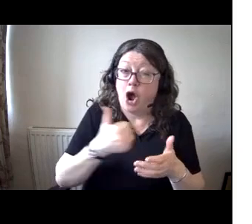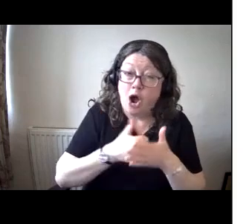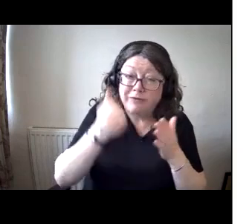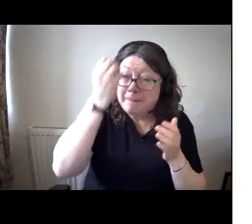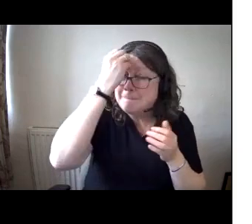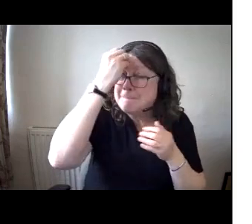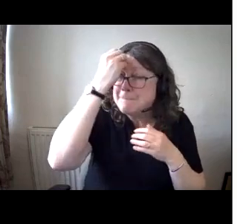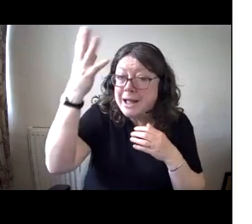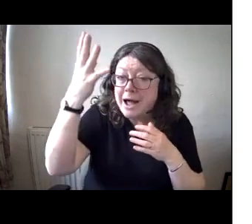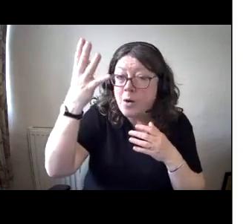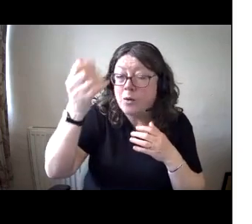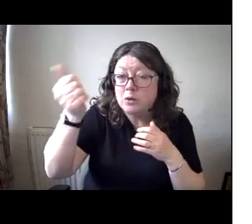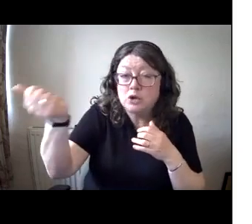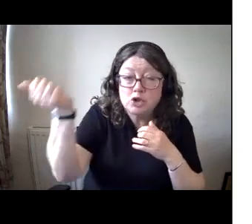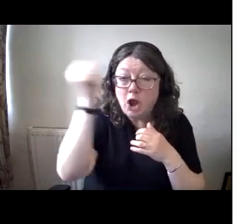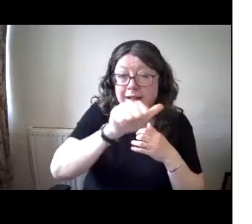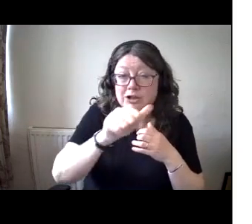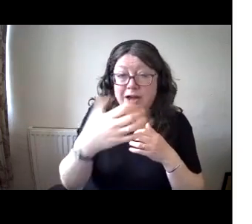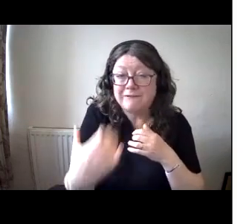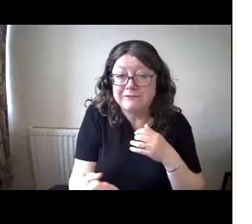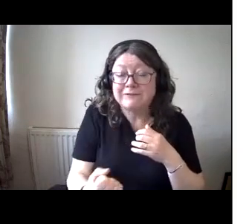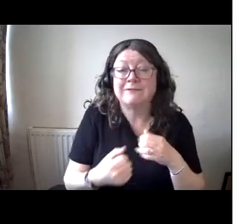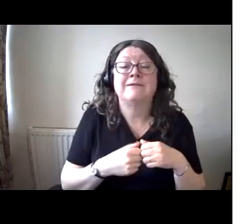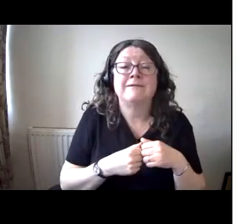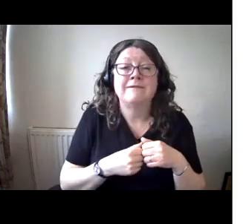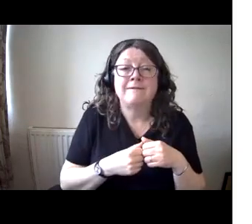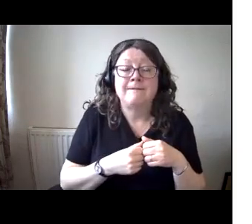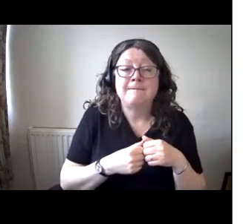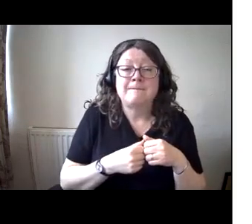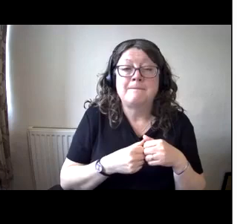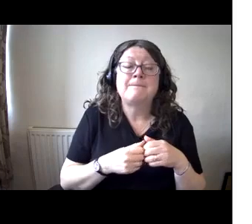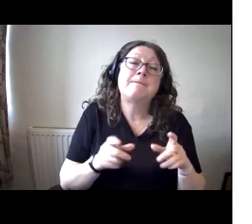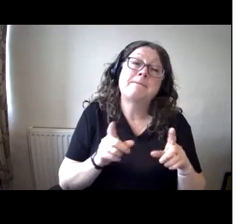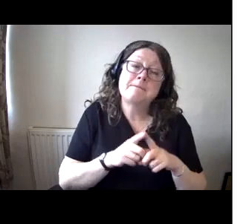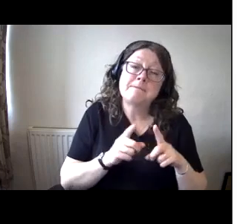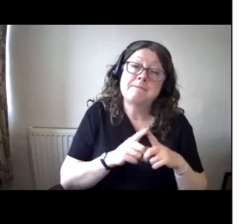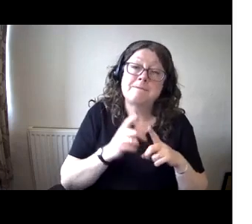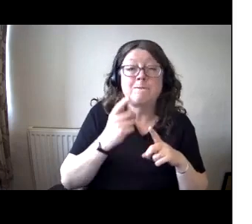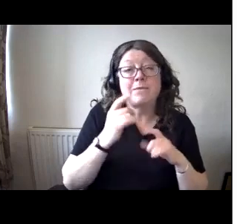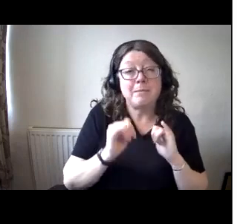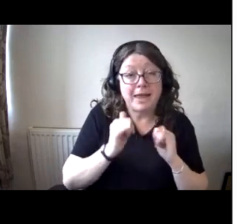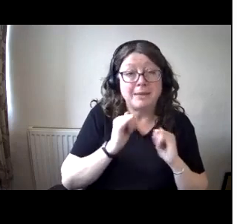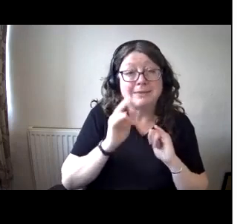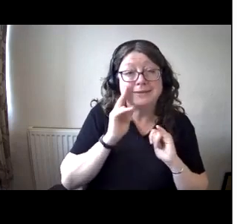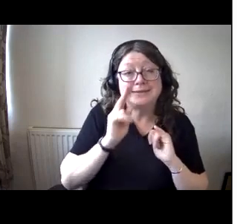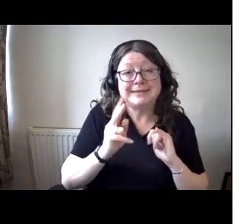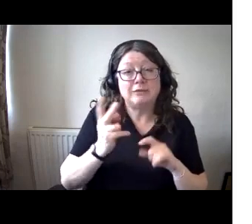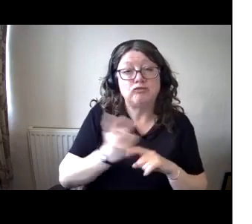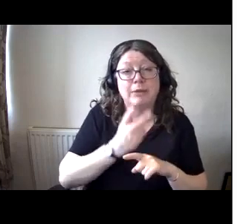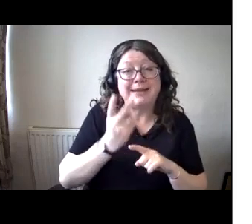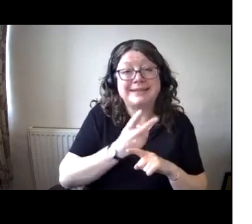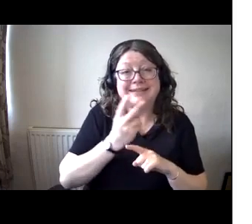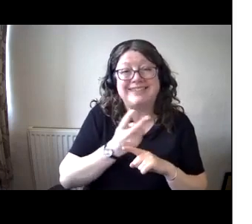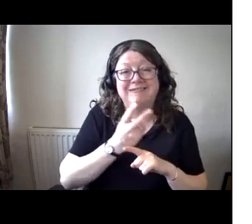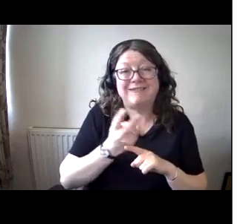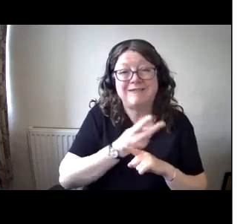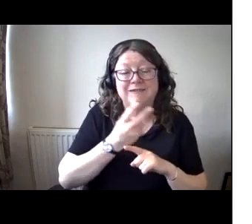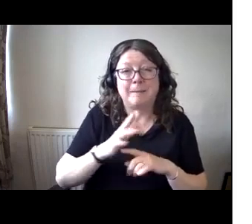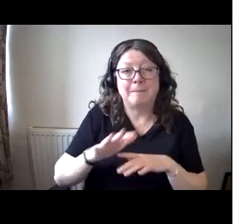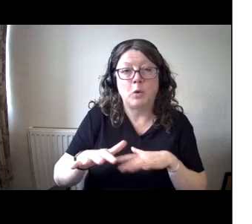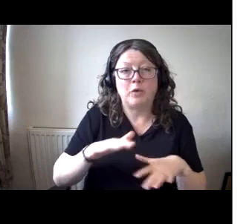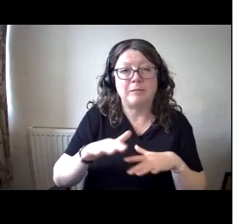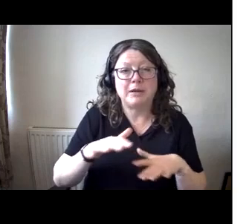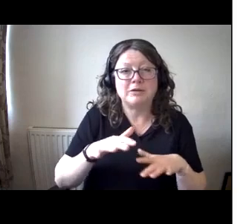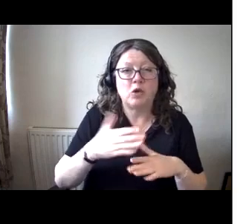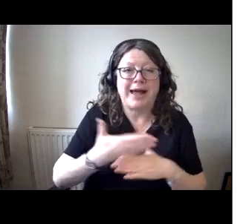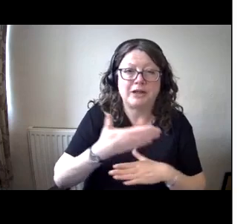have a strong interest in. And then also we might see some repetitive type movements or actions or sounds, and that might